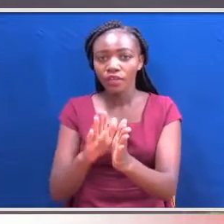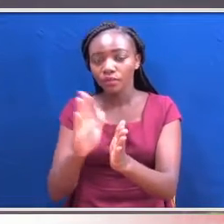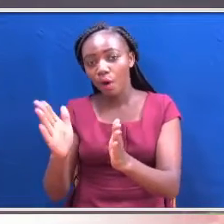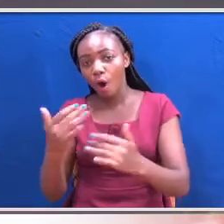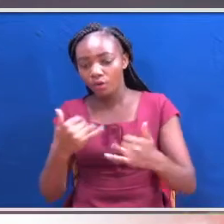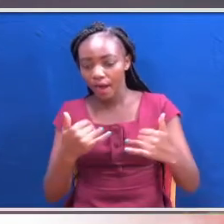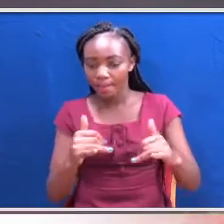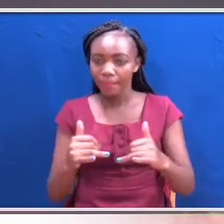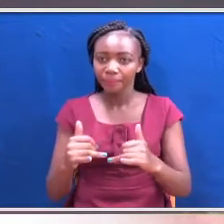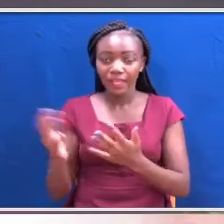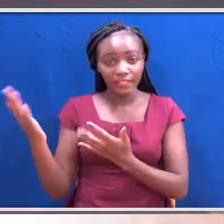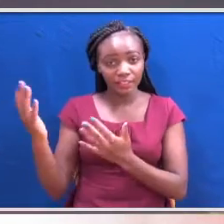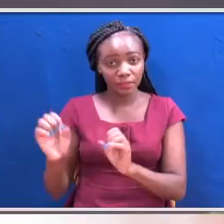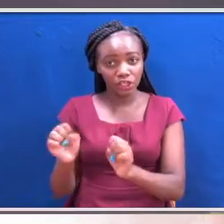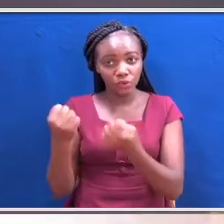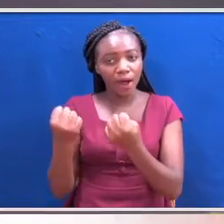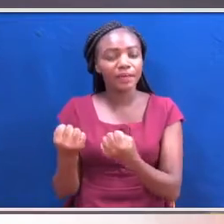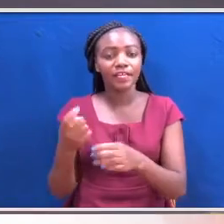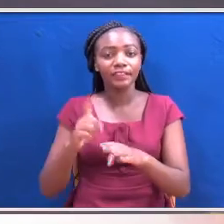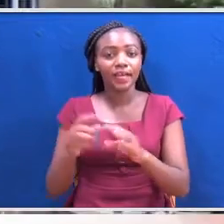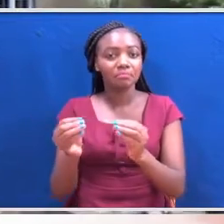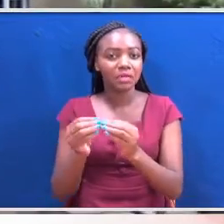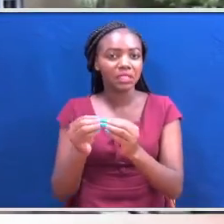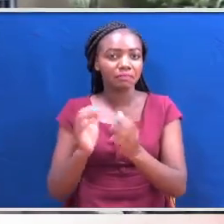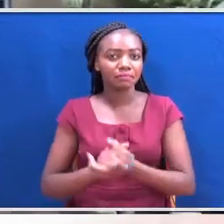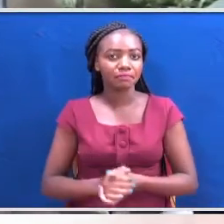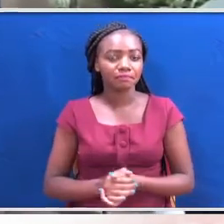face-offs expected during the sittings.